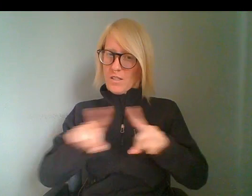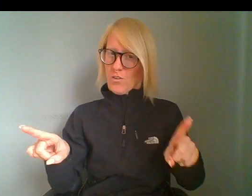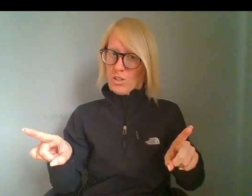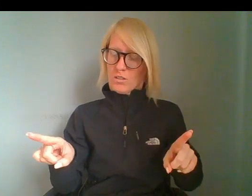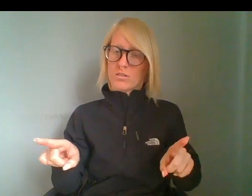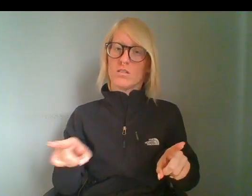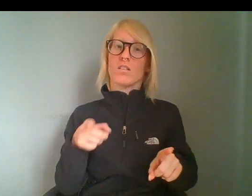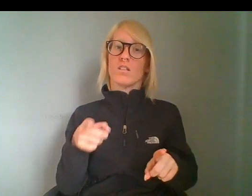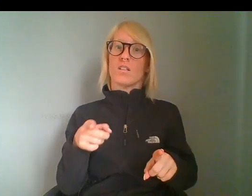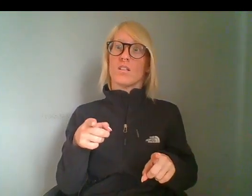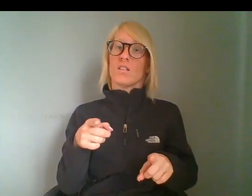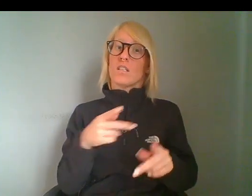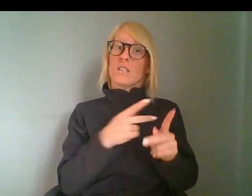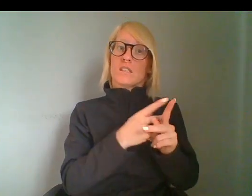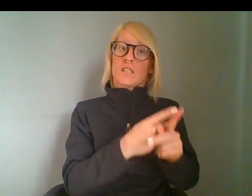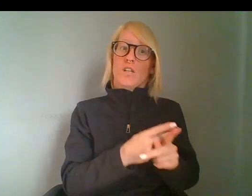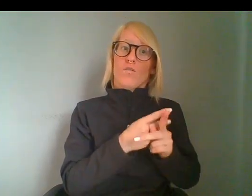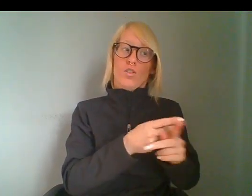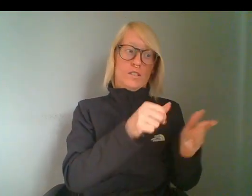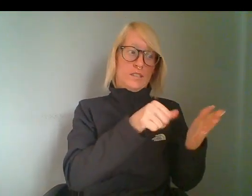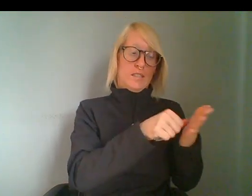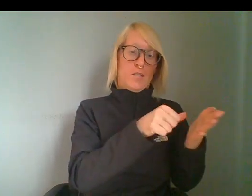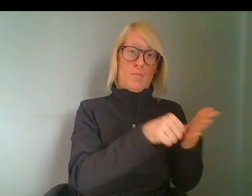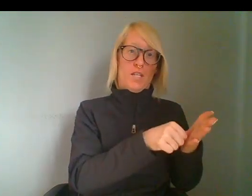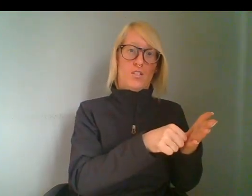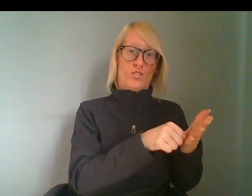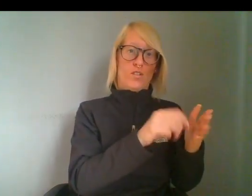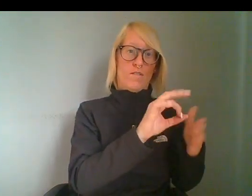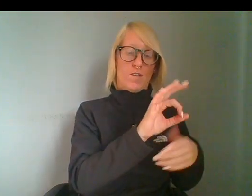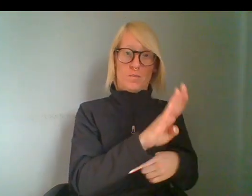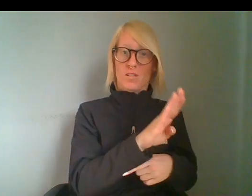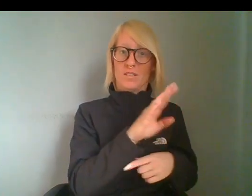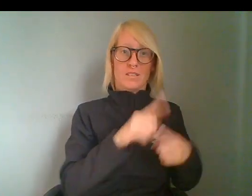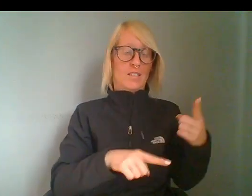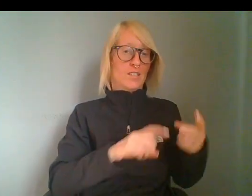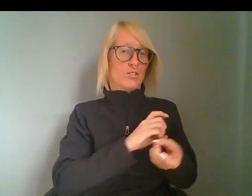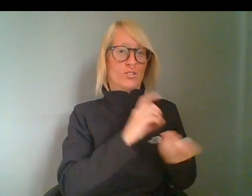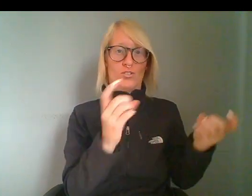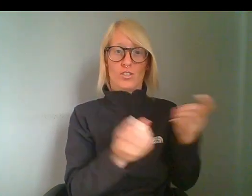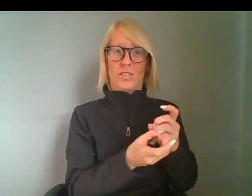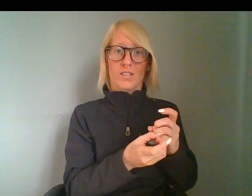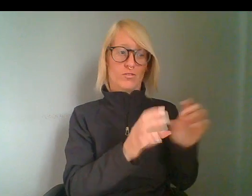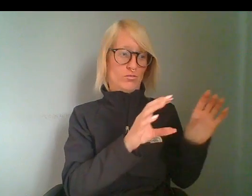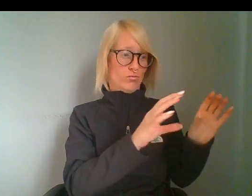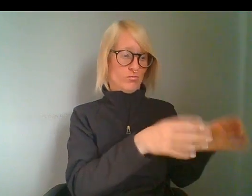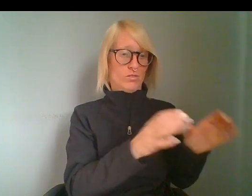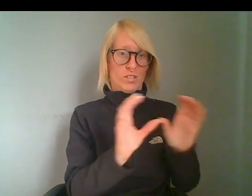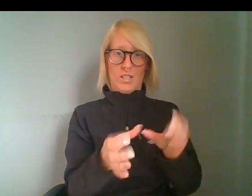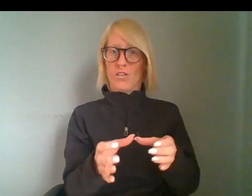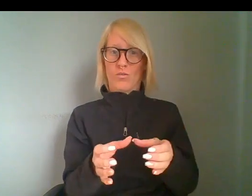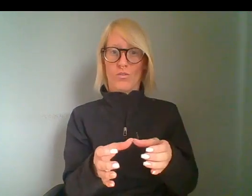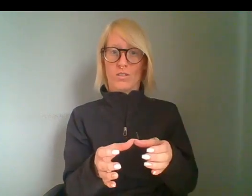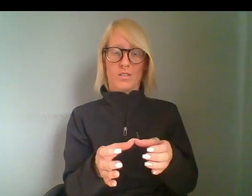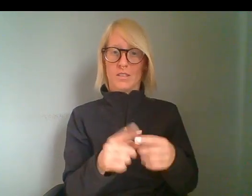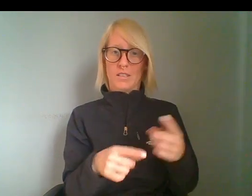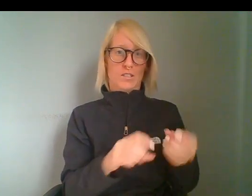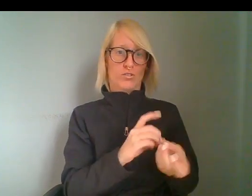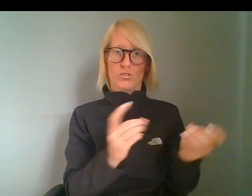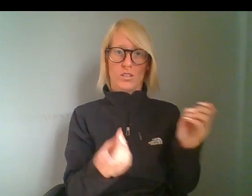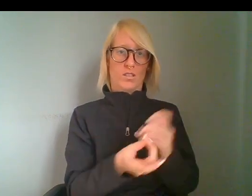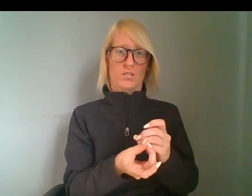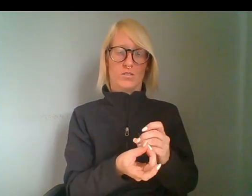a page in Facebook, you cannot change the category. And when you say your category, you